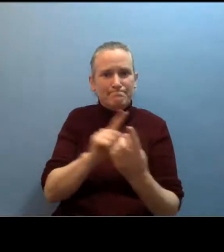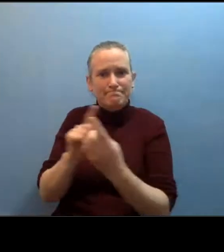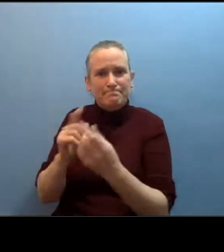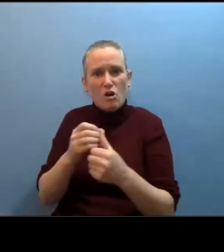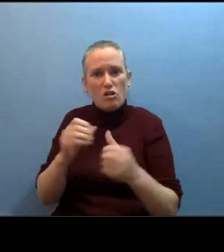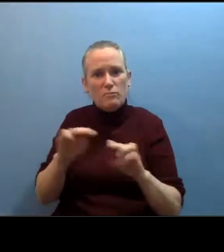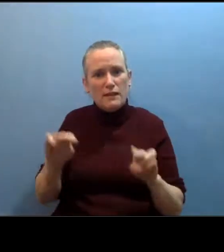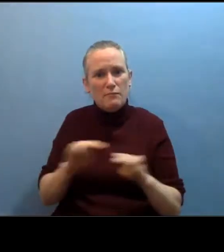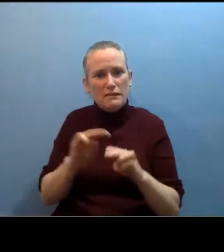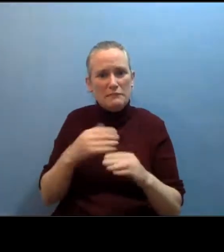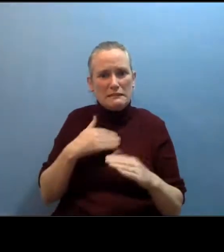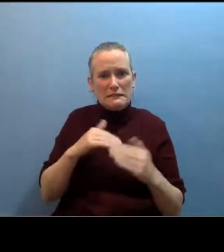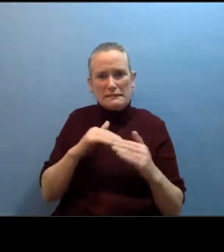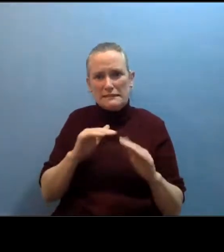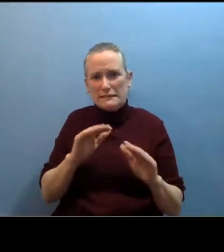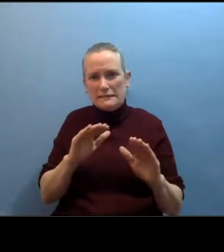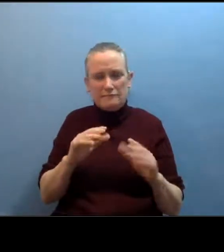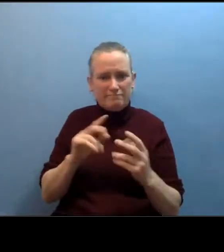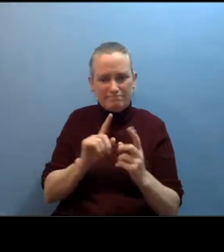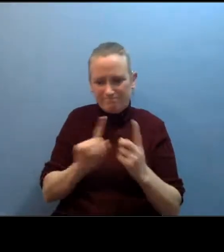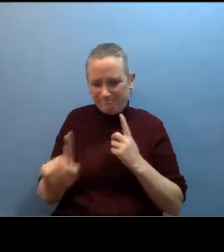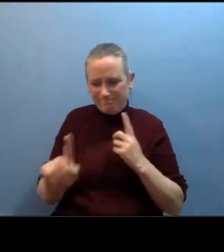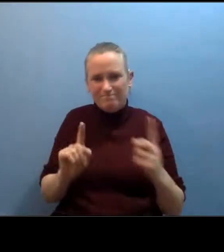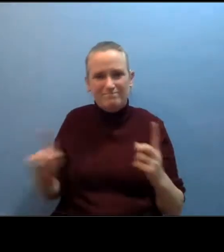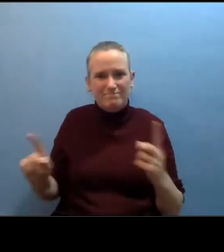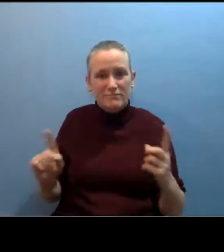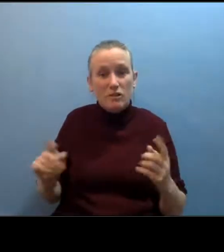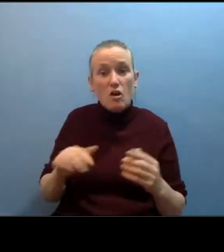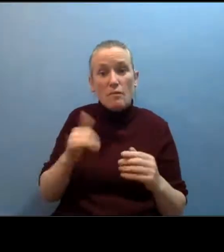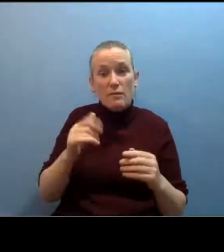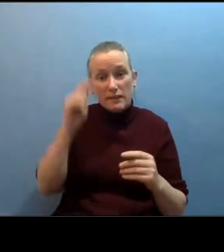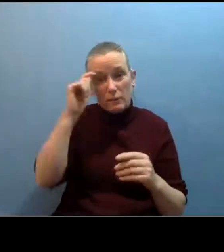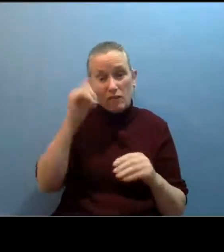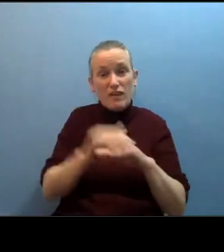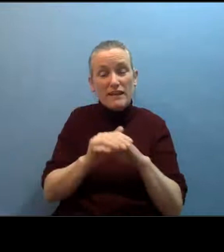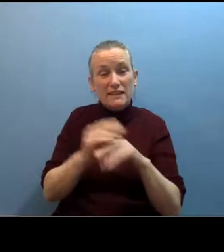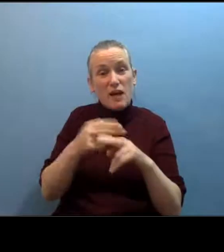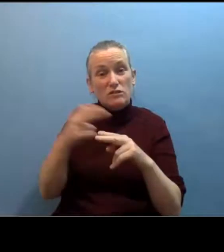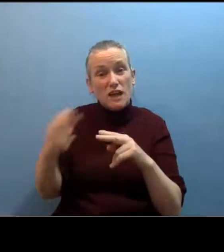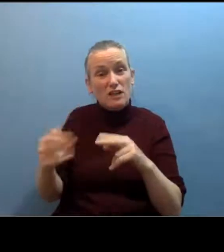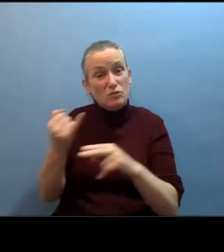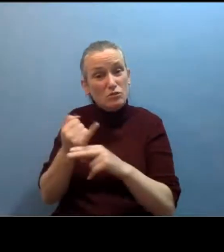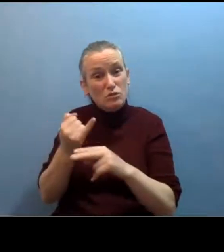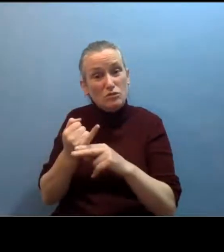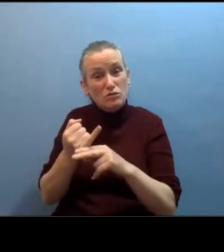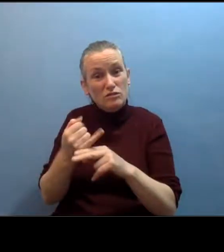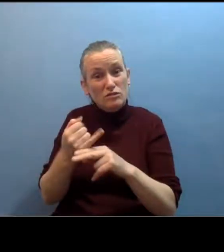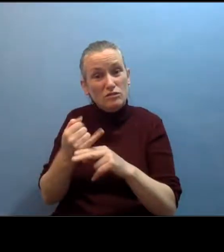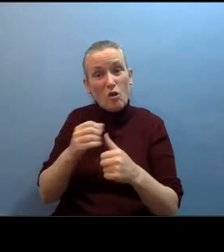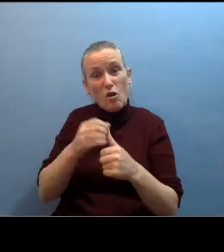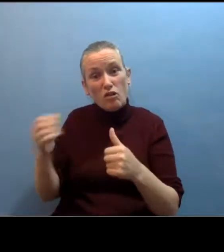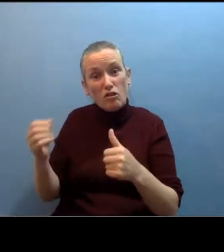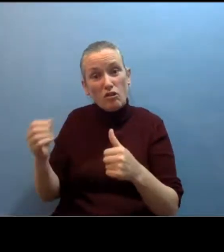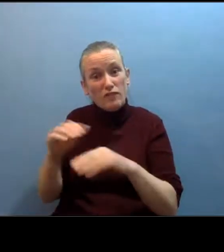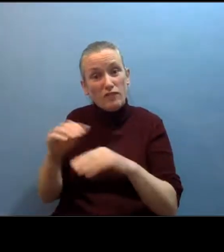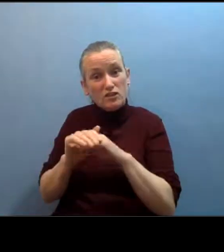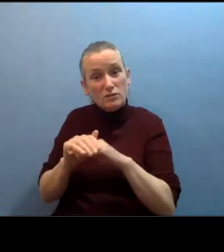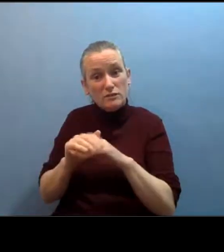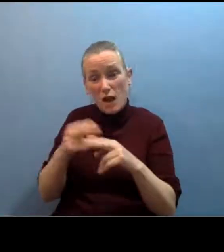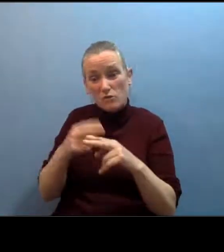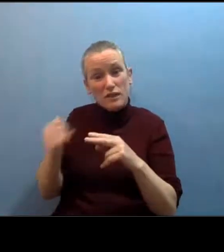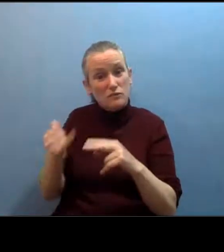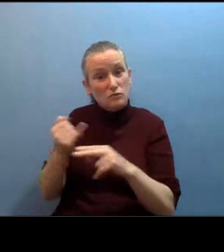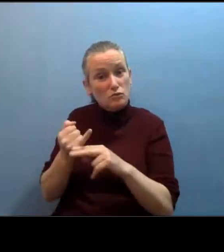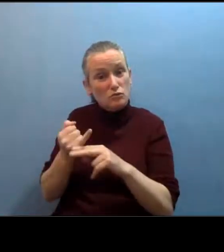Maybe think about friendships outside of school. Is there other people outside of school that or opportunities for her to develop those friendships outside of